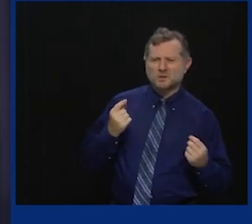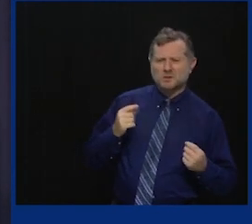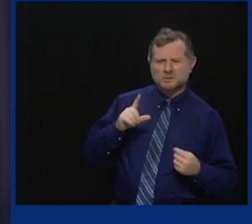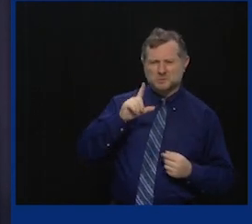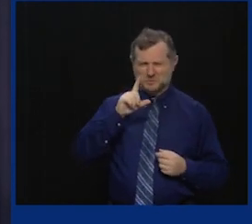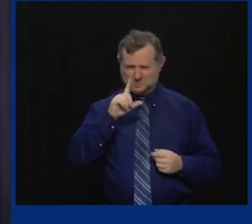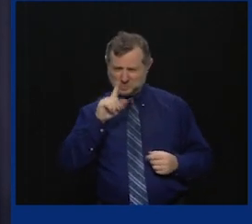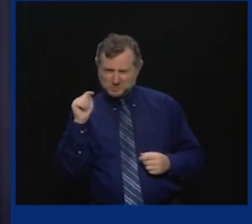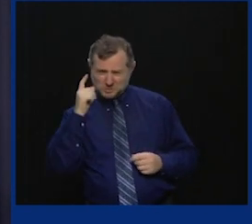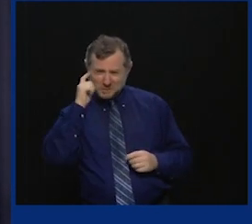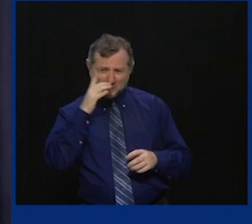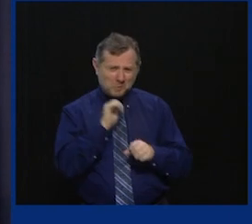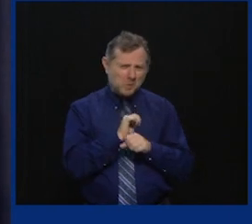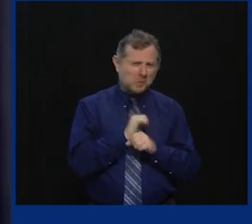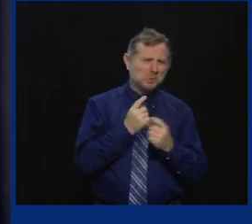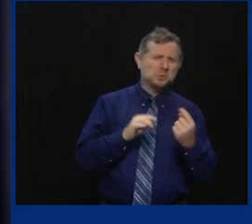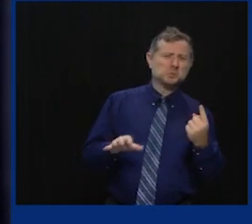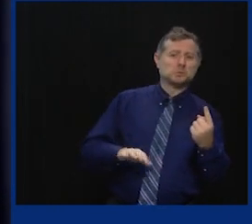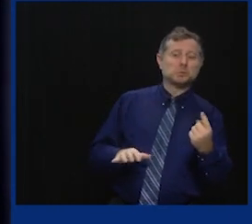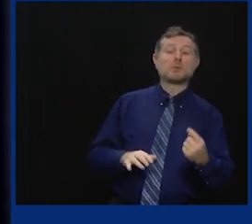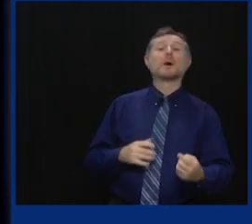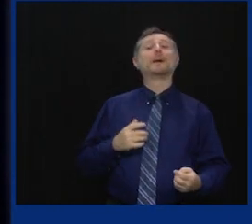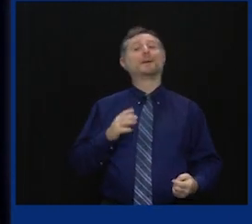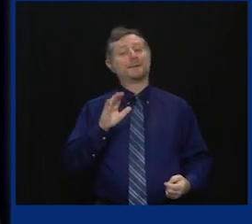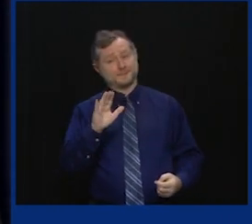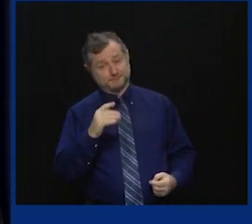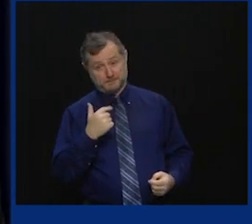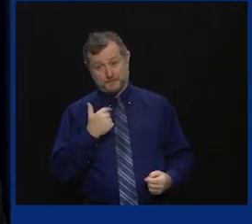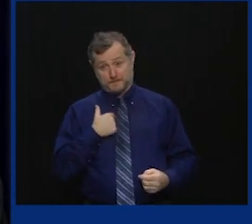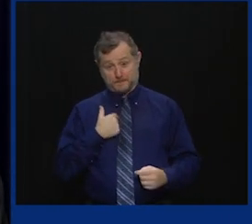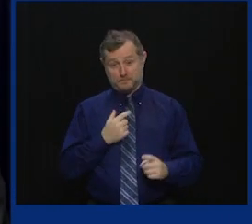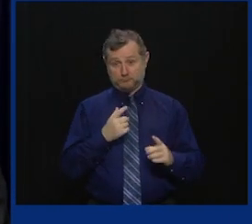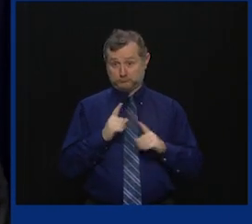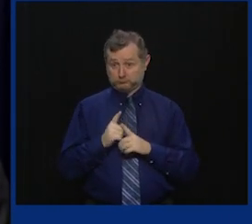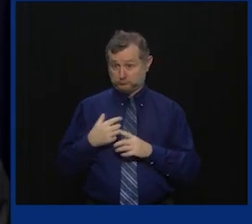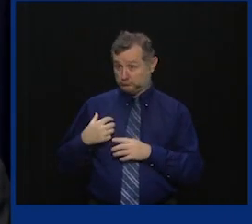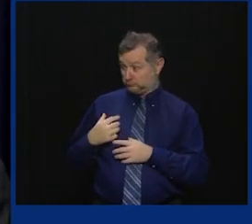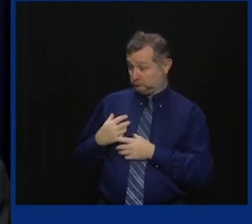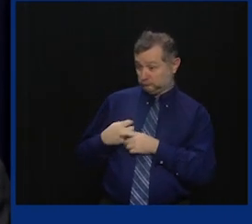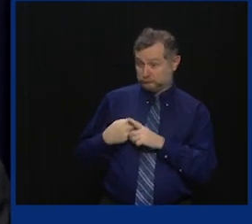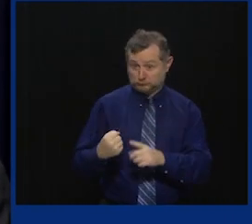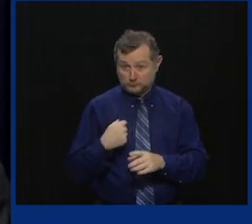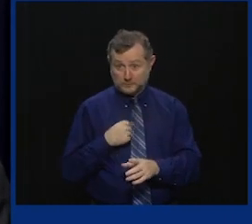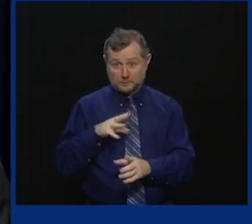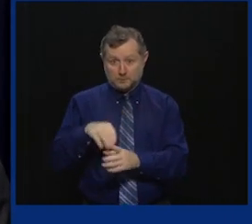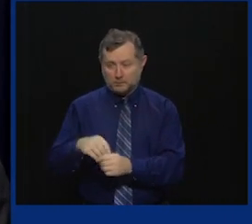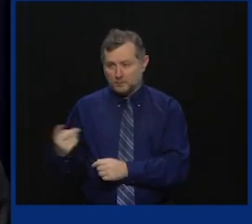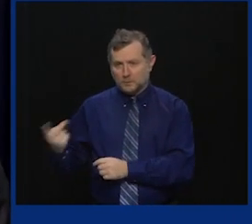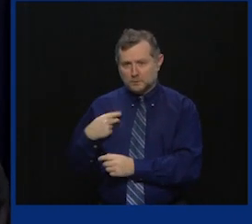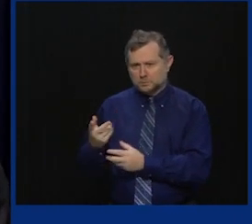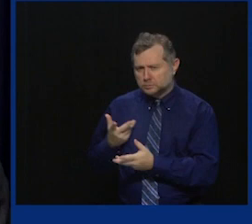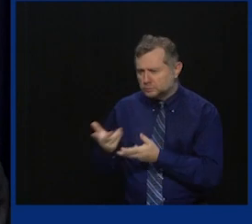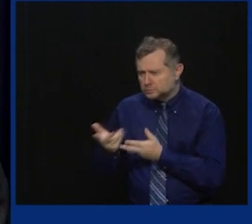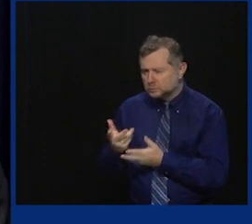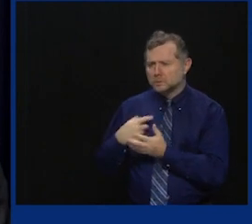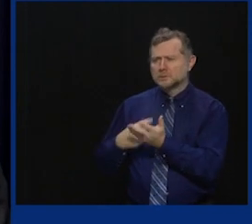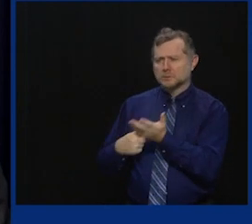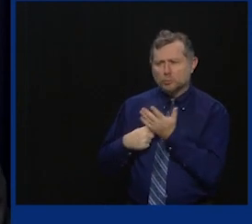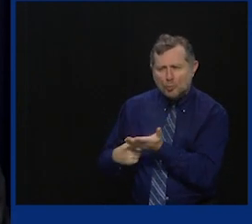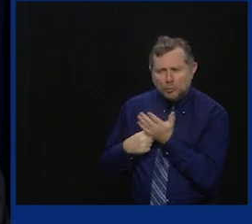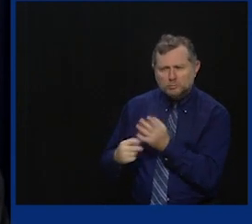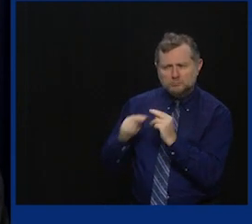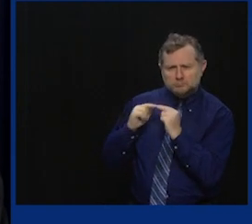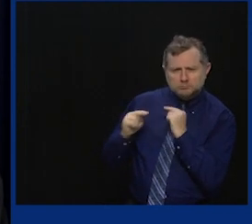She pulled me in along with her team and had me in the conversations and in the how we were dealing with what was